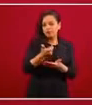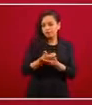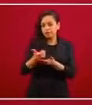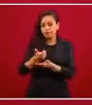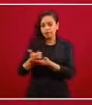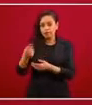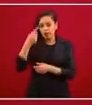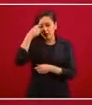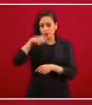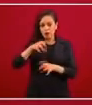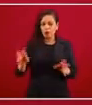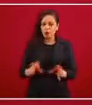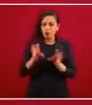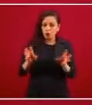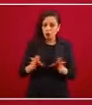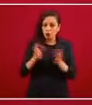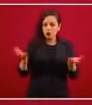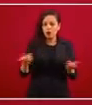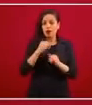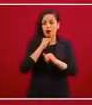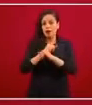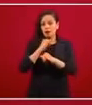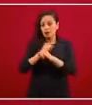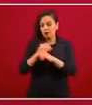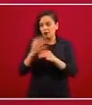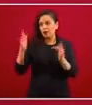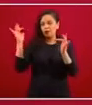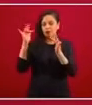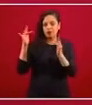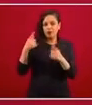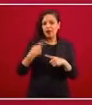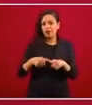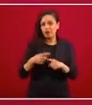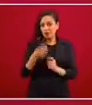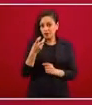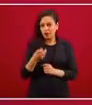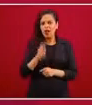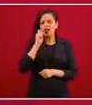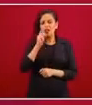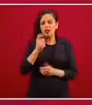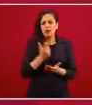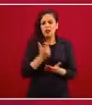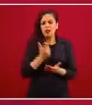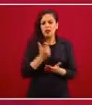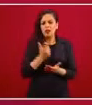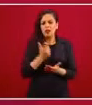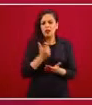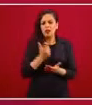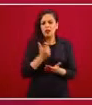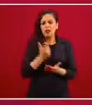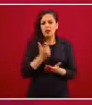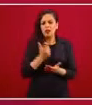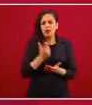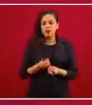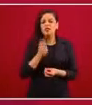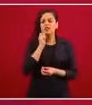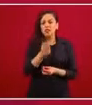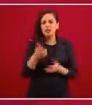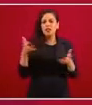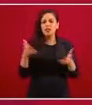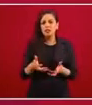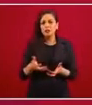the maintenance of the servers, of the computers. So who pays for all of this? All of us pay for